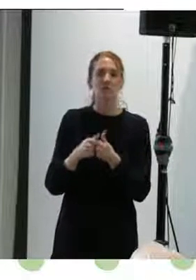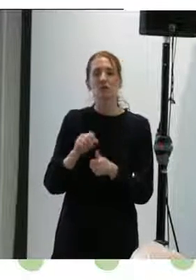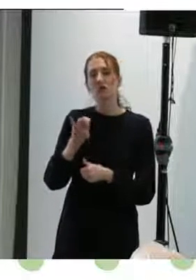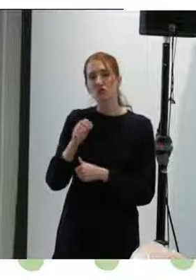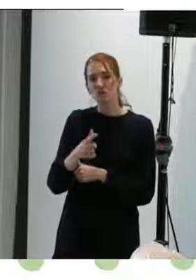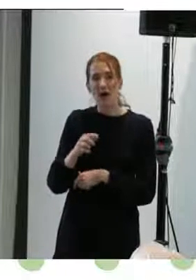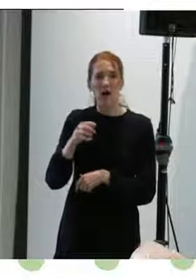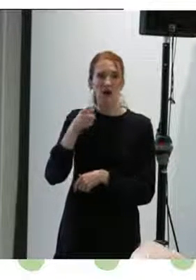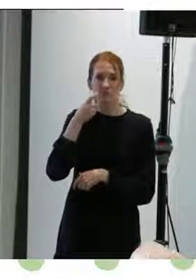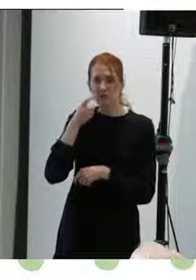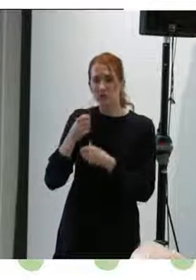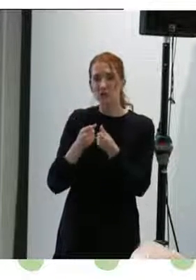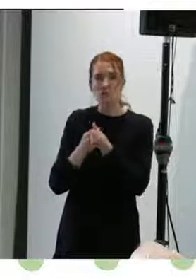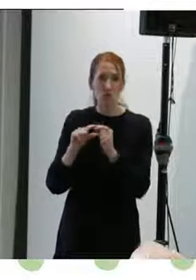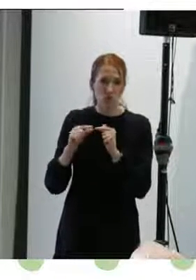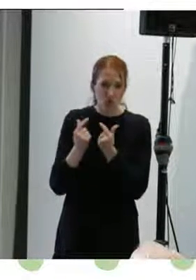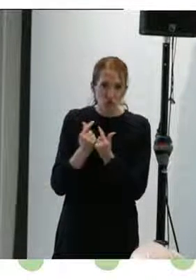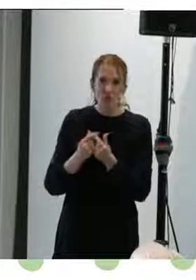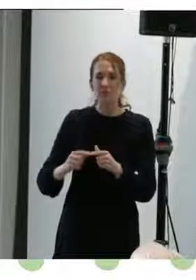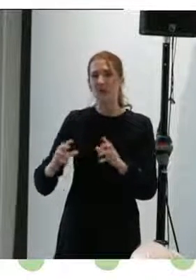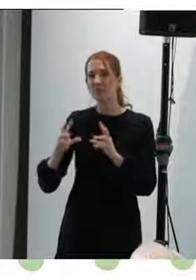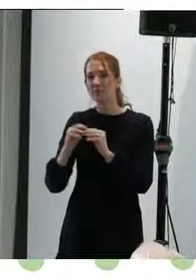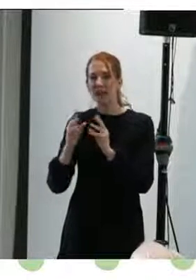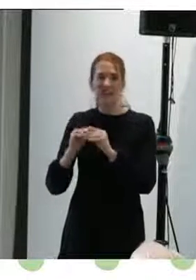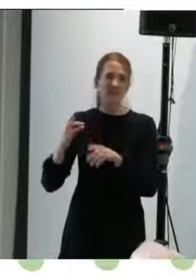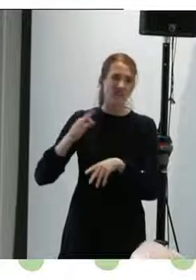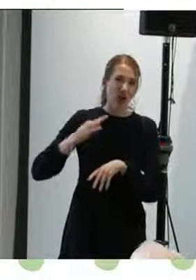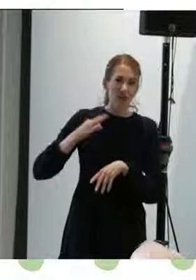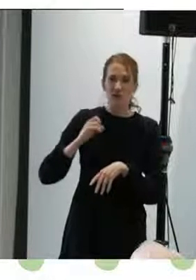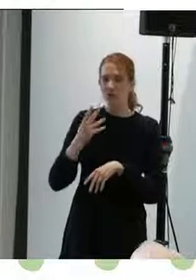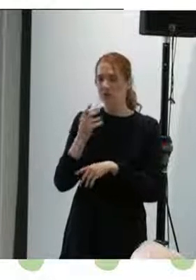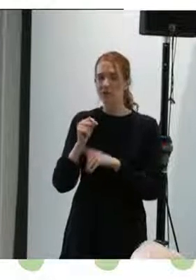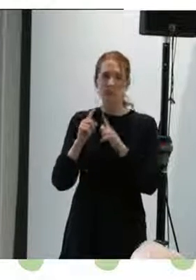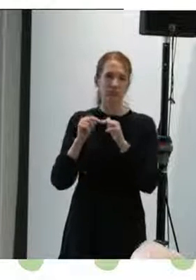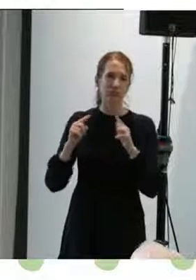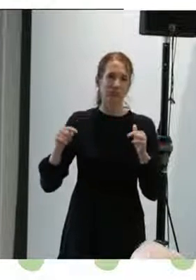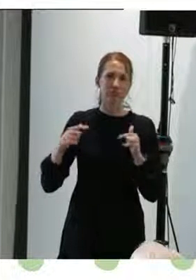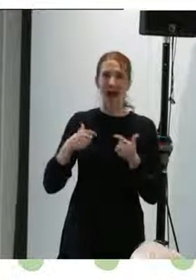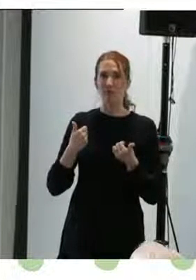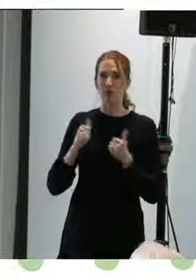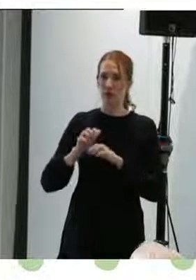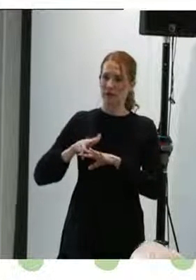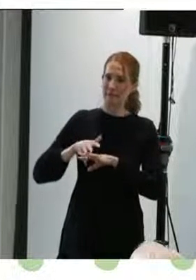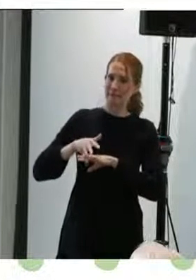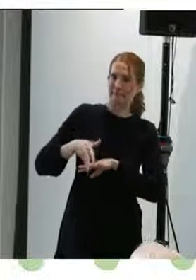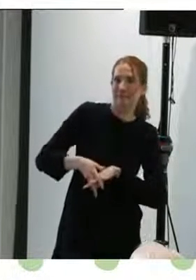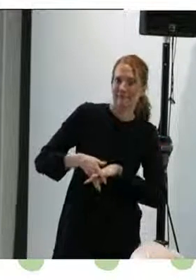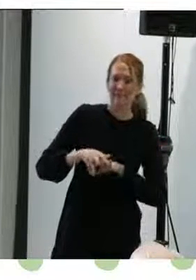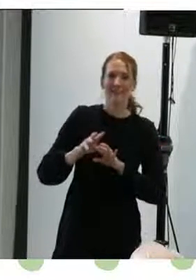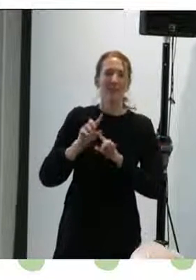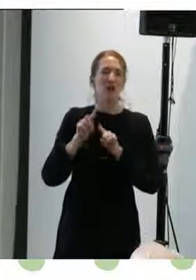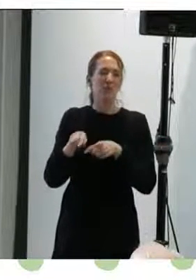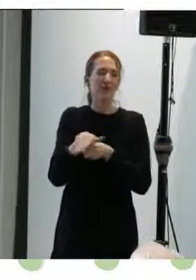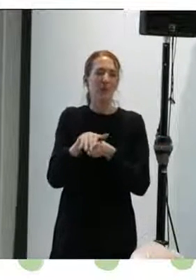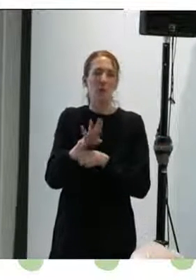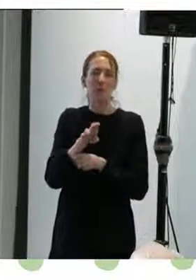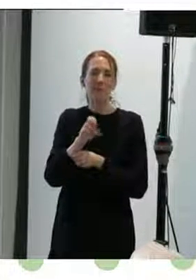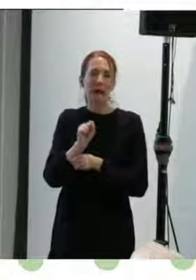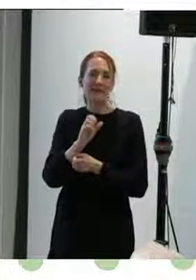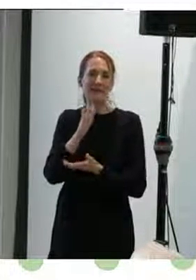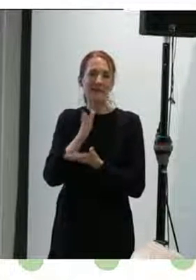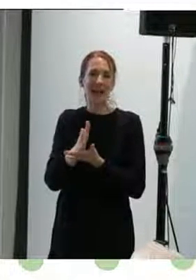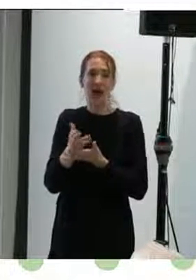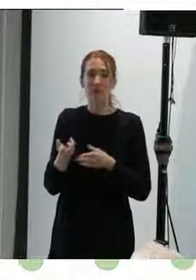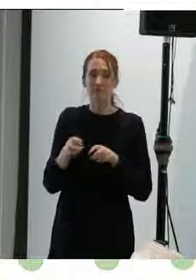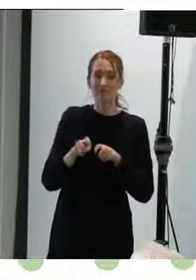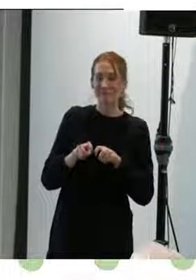volunteer fire company shifts, basically anything you can think of to try to get in. I'd go to local bus stops and start talking to people.